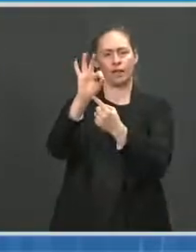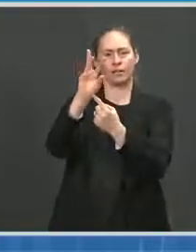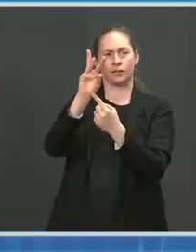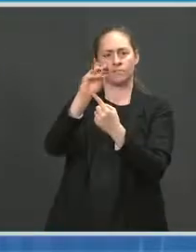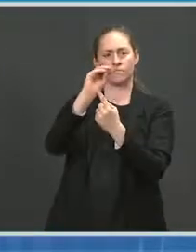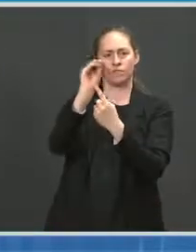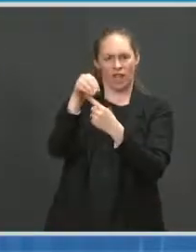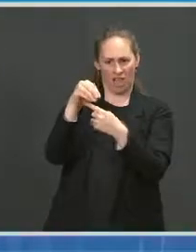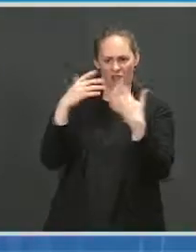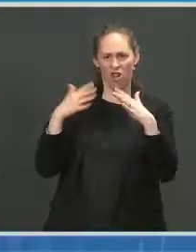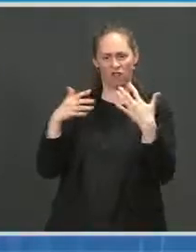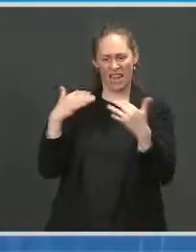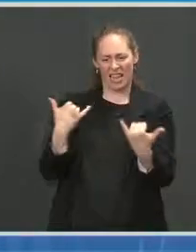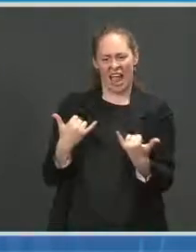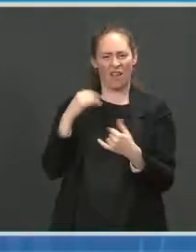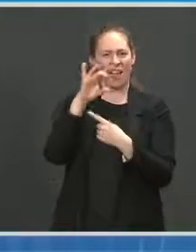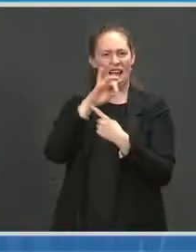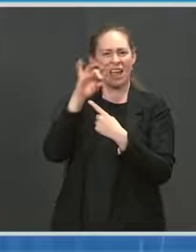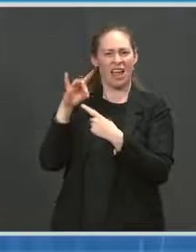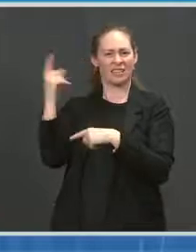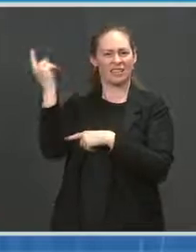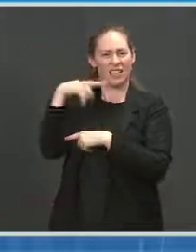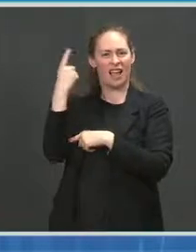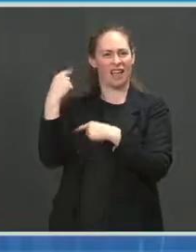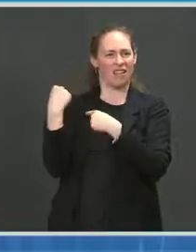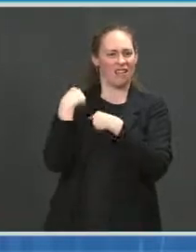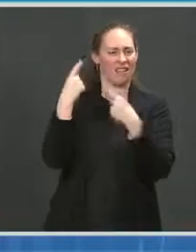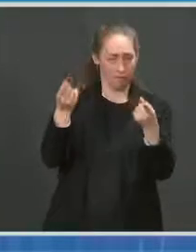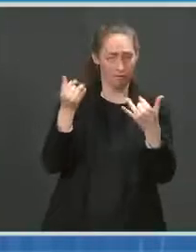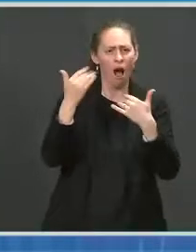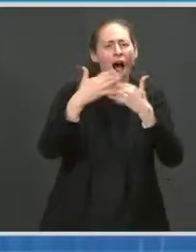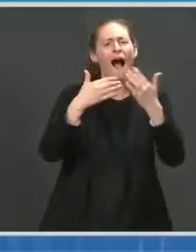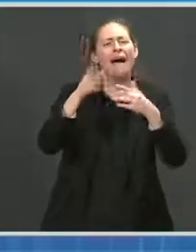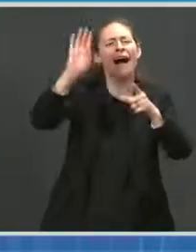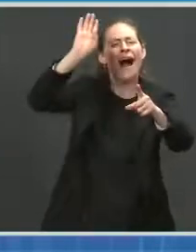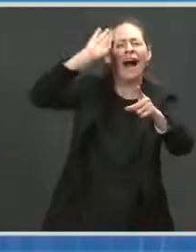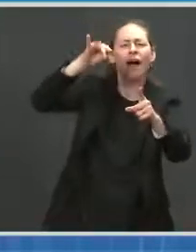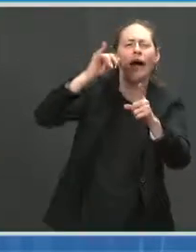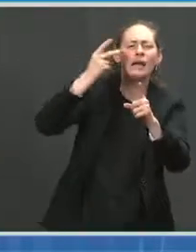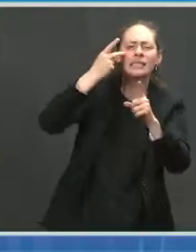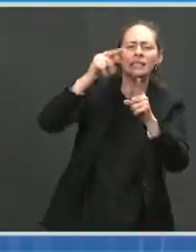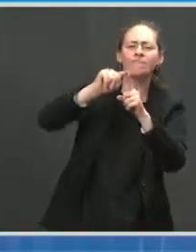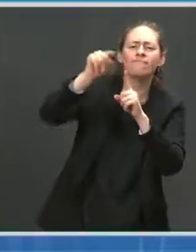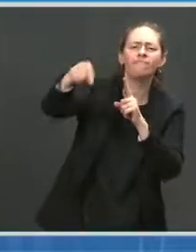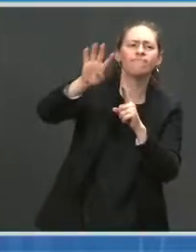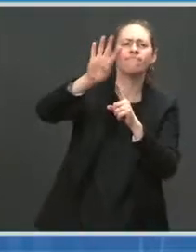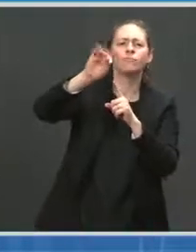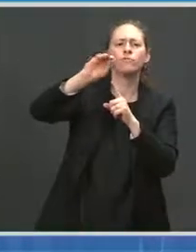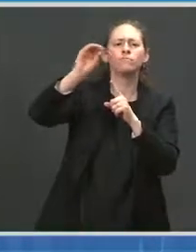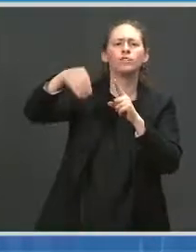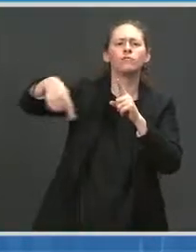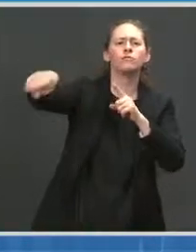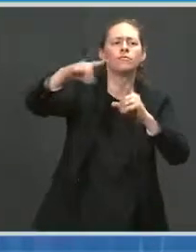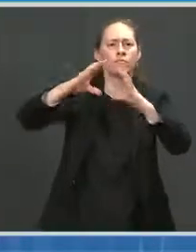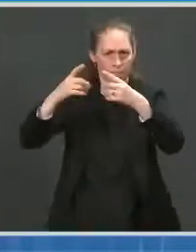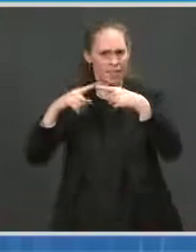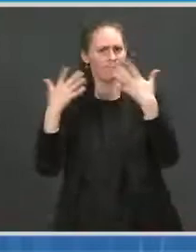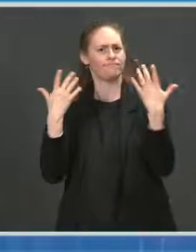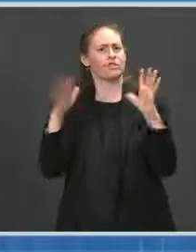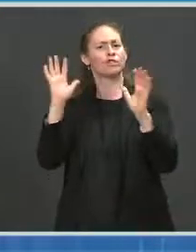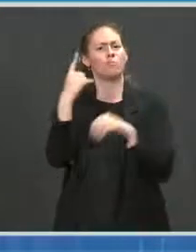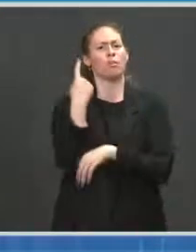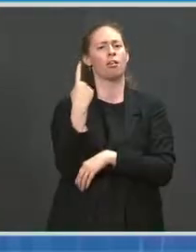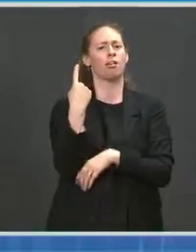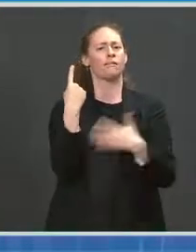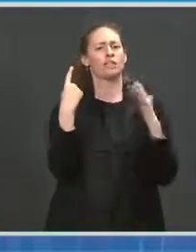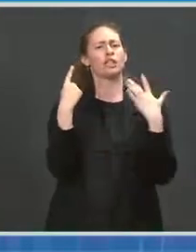This means that almost 40% of the total population has received at least 1 dose of a COVID-19 vaccine. And